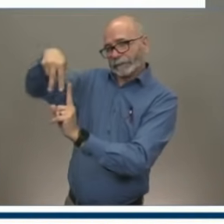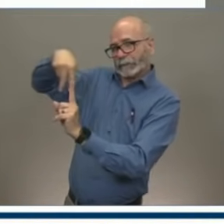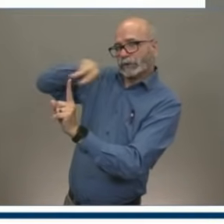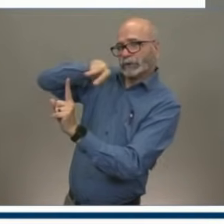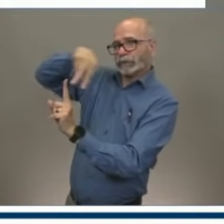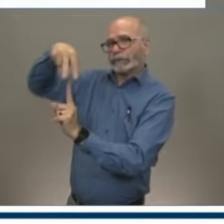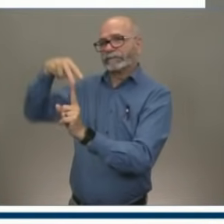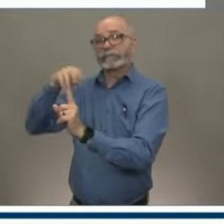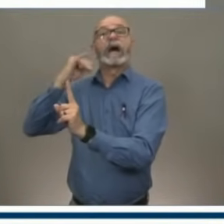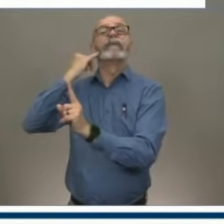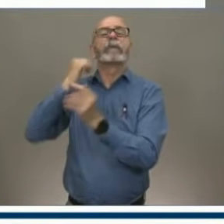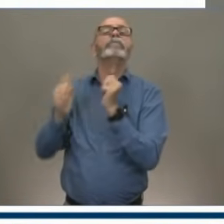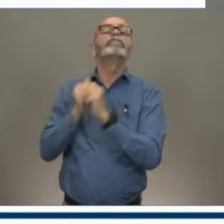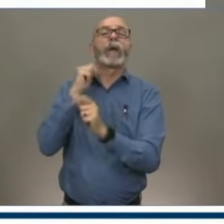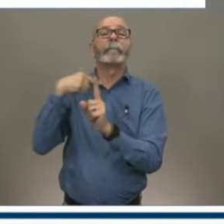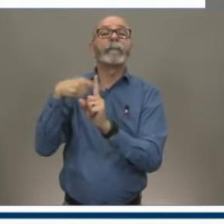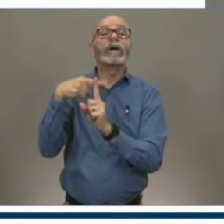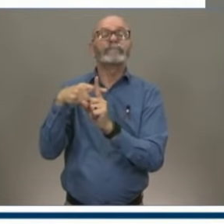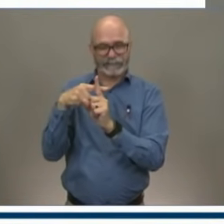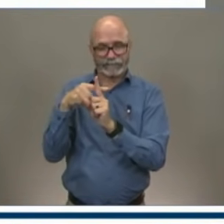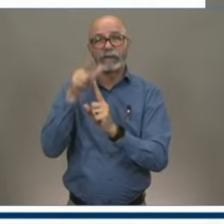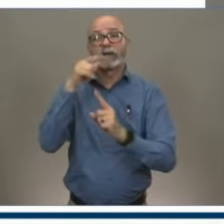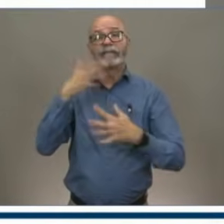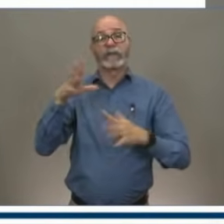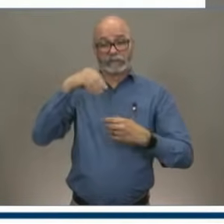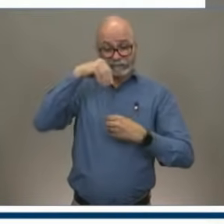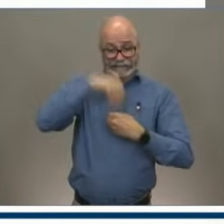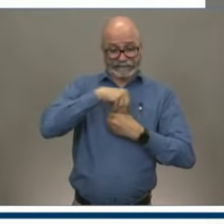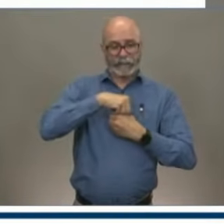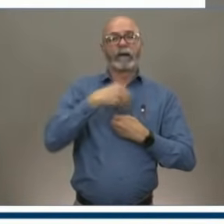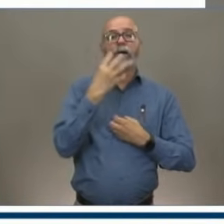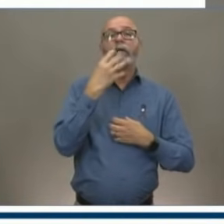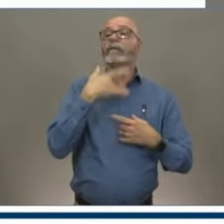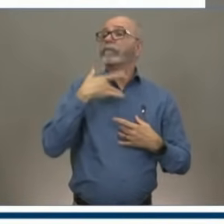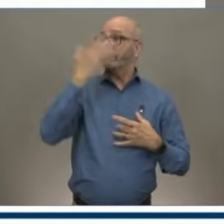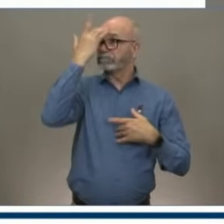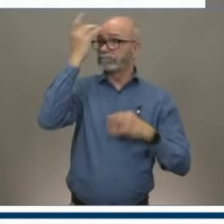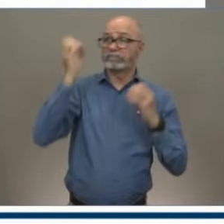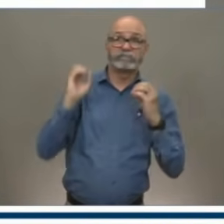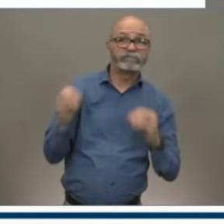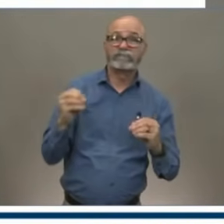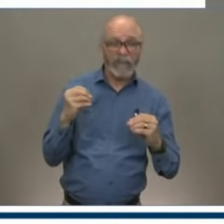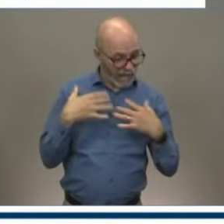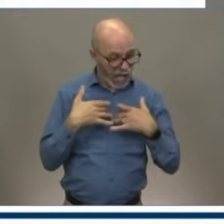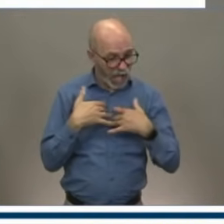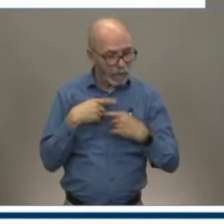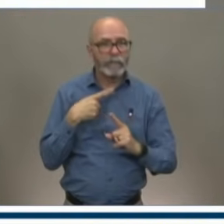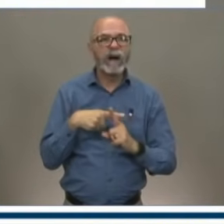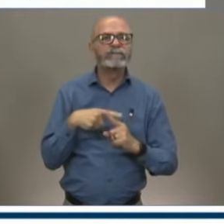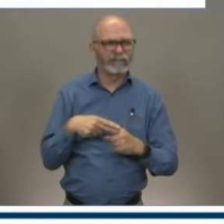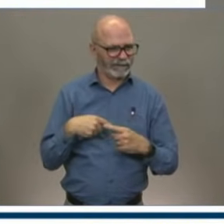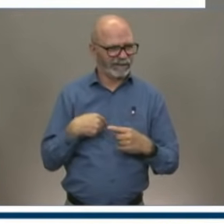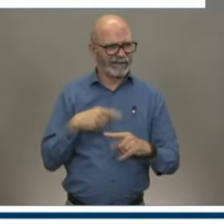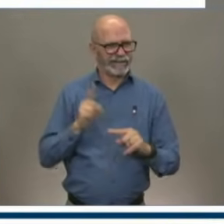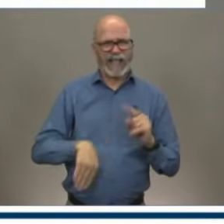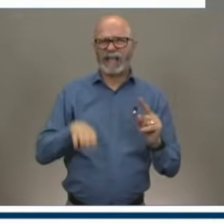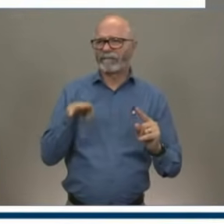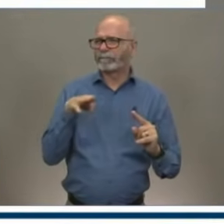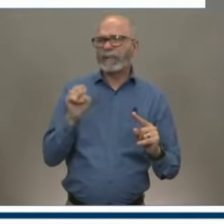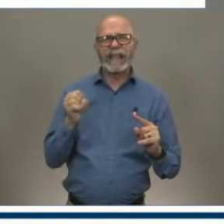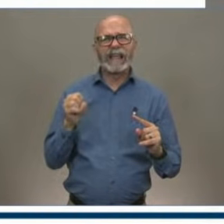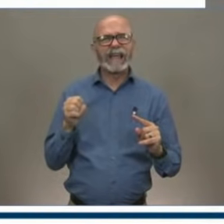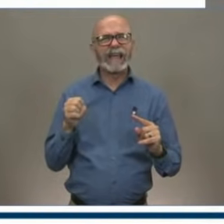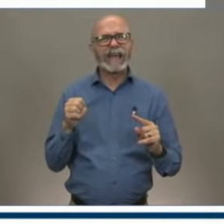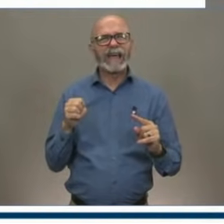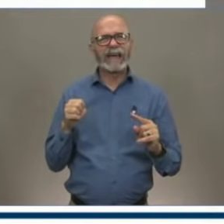who are asymptomatic and would have no idea themselves that they're positive. So next week, we're expanding asymptomatic